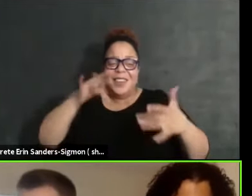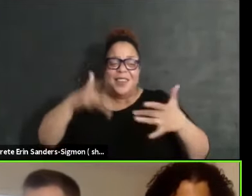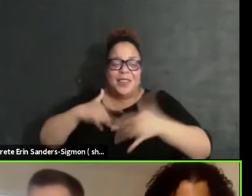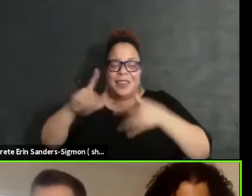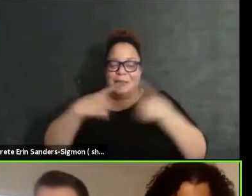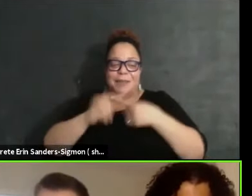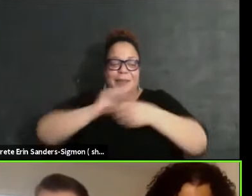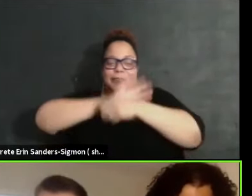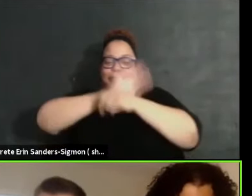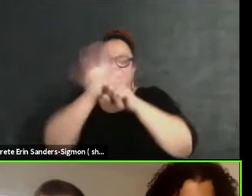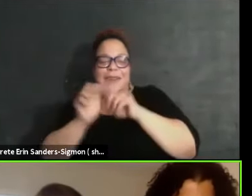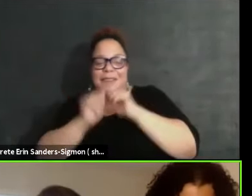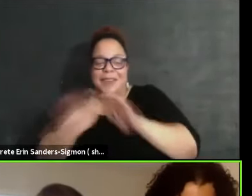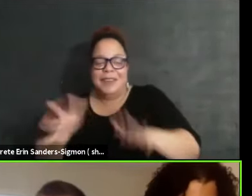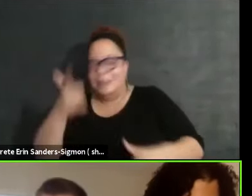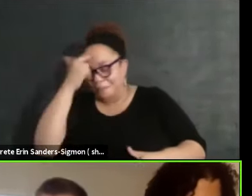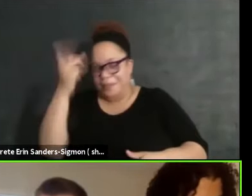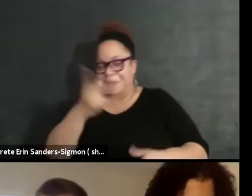pause. Exactly.